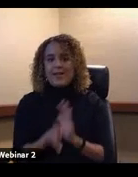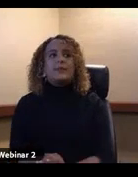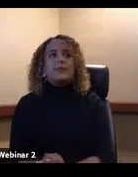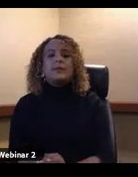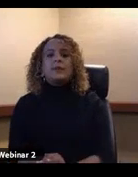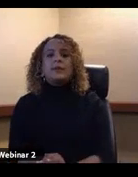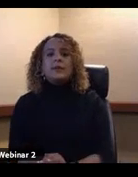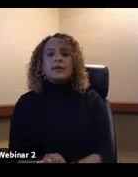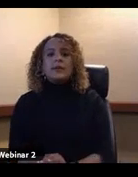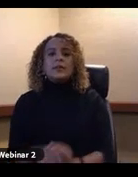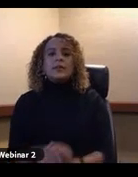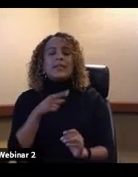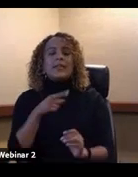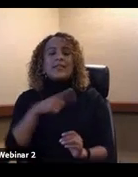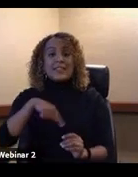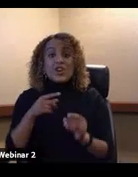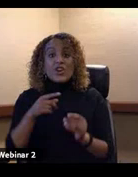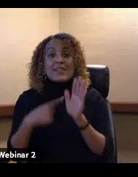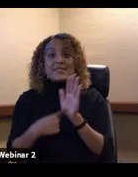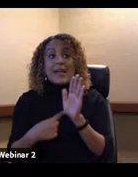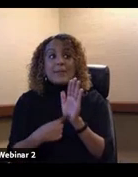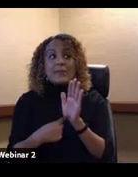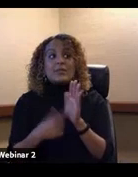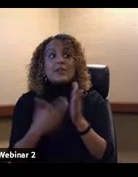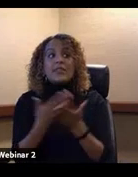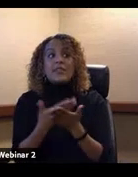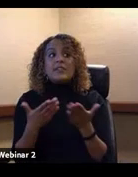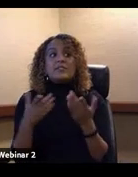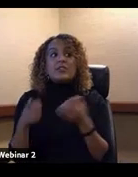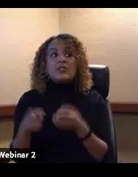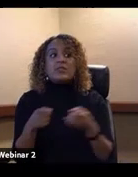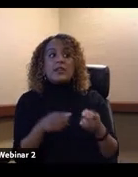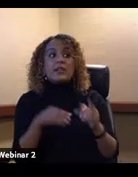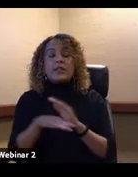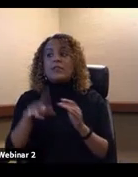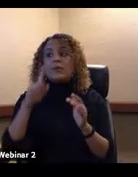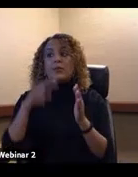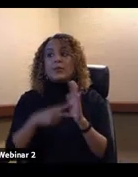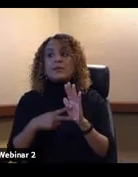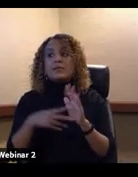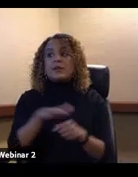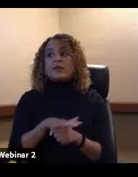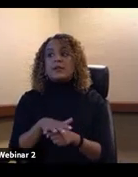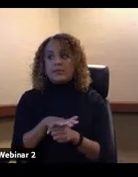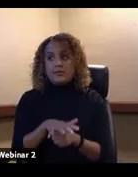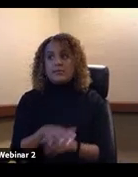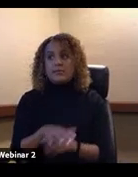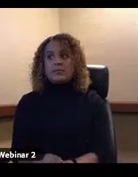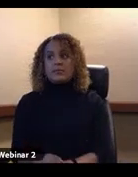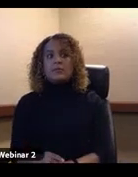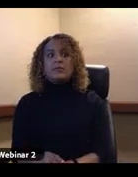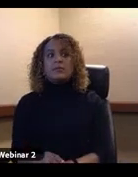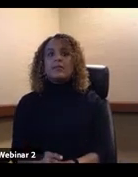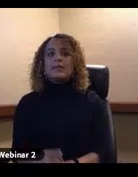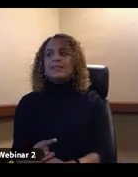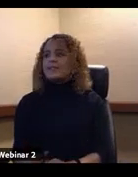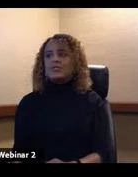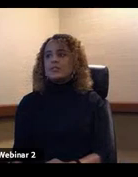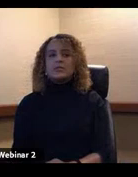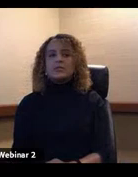5. Again, these are just examples to illustrate what some of the things that are done under the purpose areas outlined here.